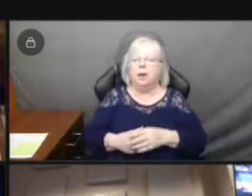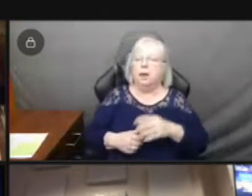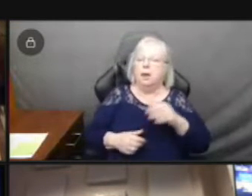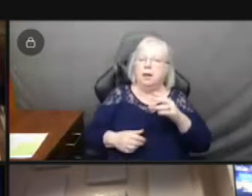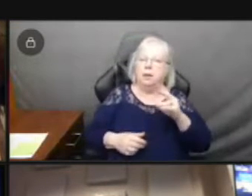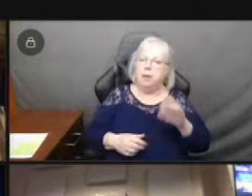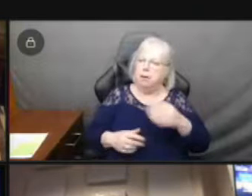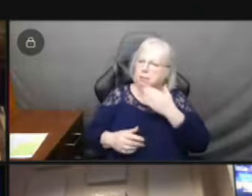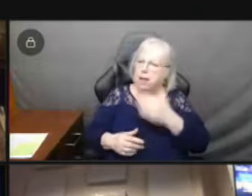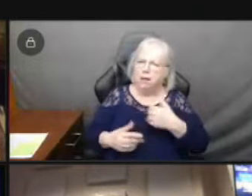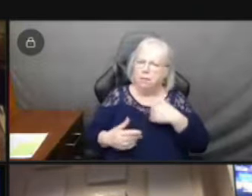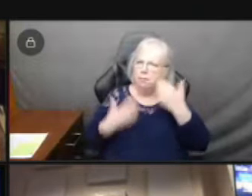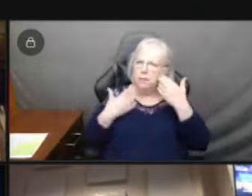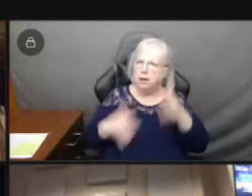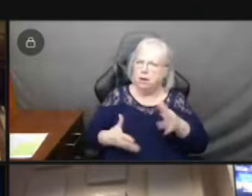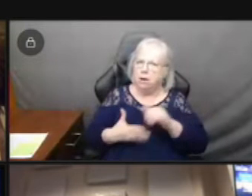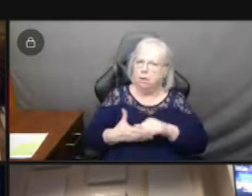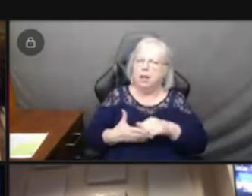Thank you for that.